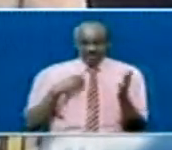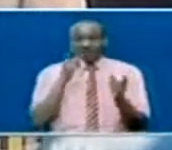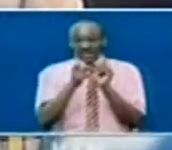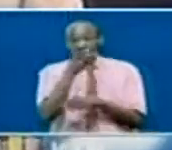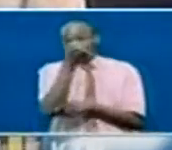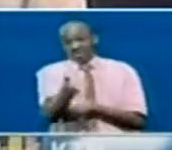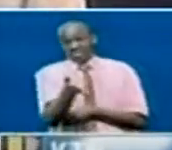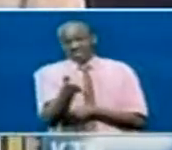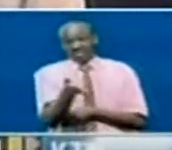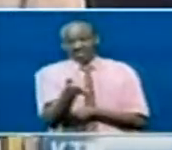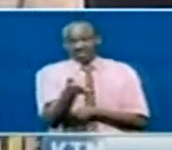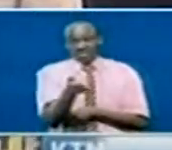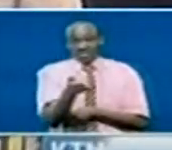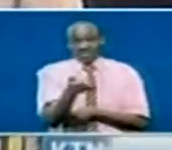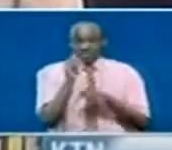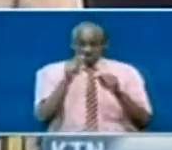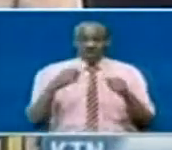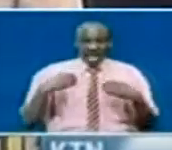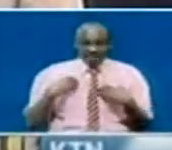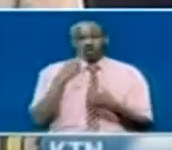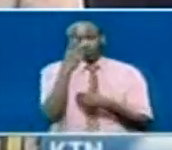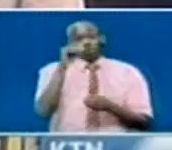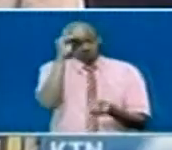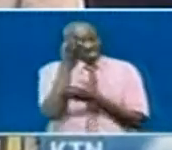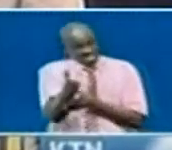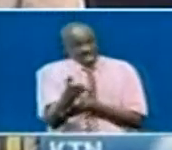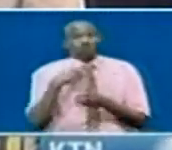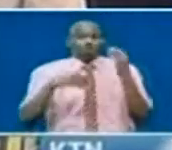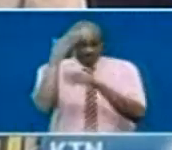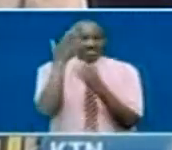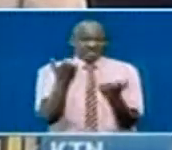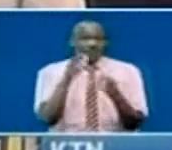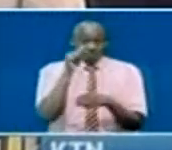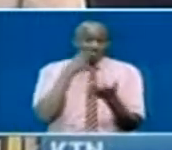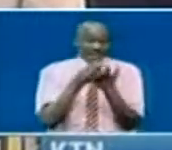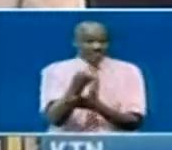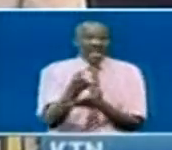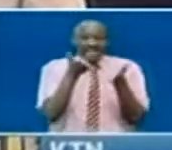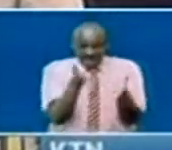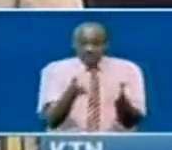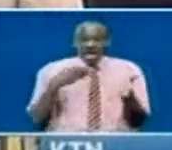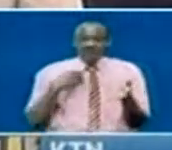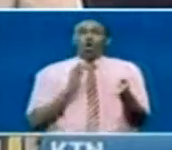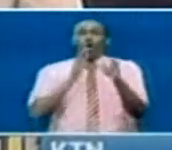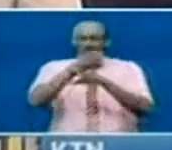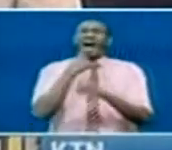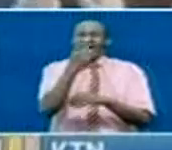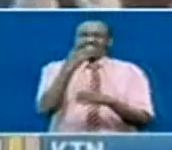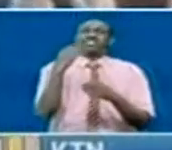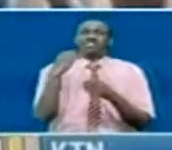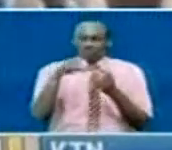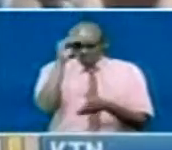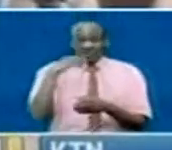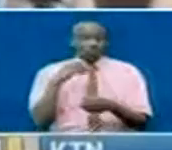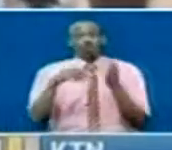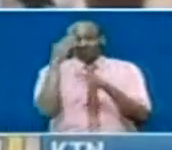think in Mwea we only used to take about 2 students to university. As at now, we take over 100 students to university. The race